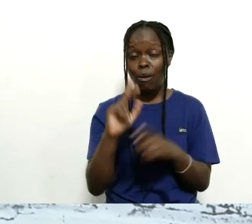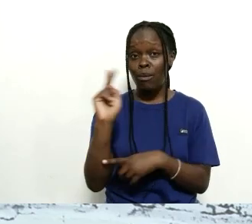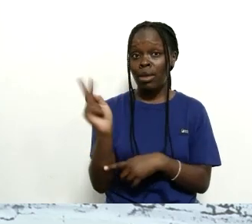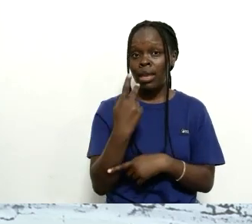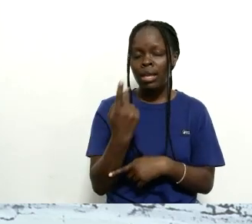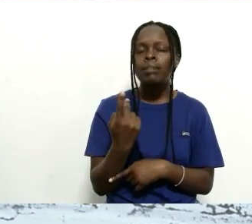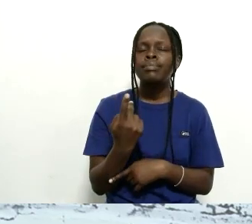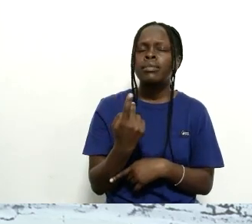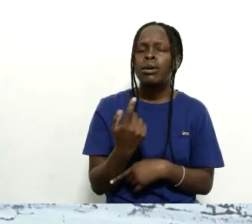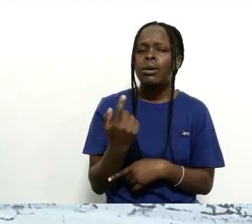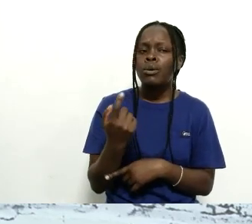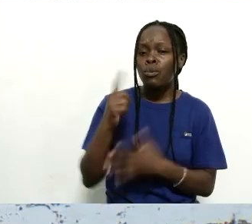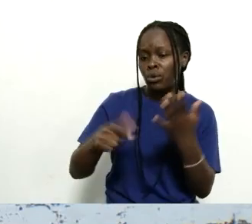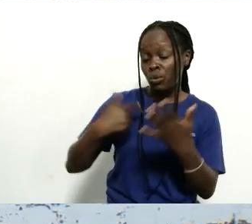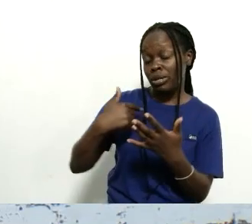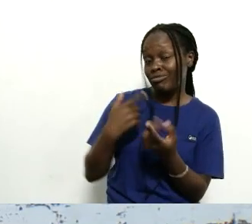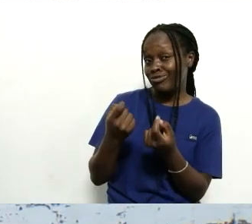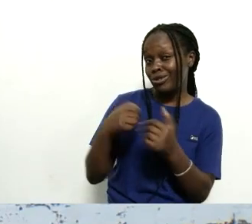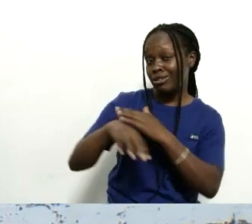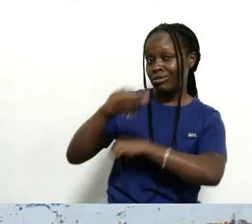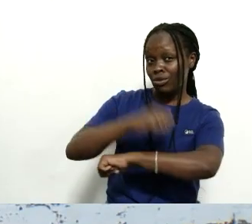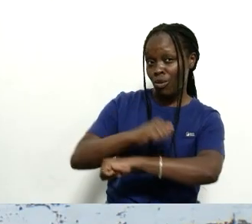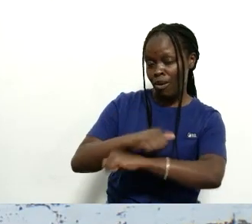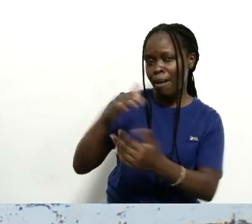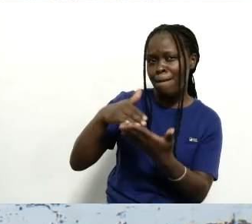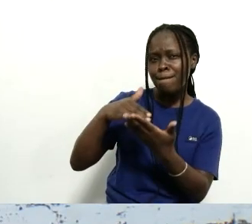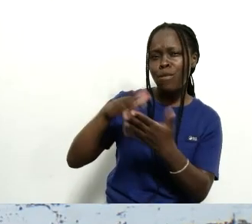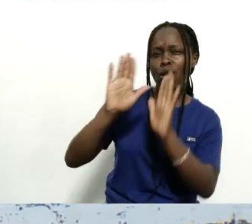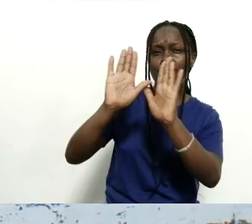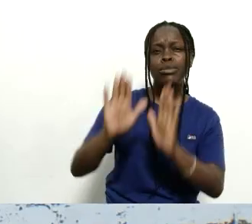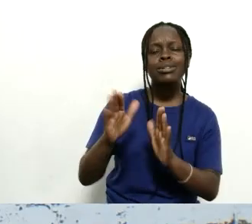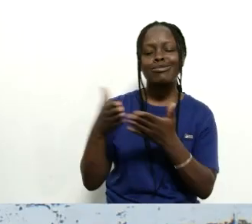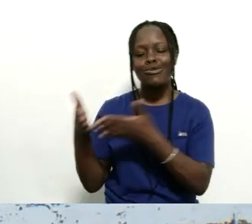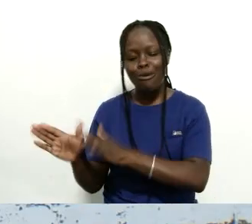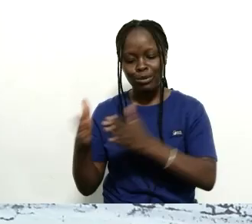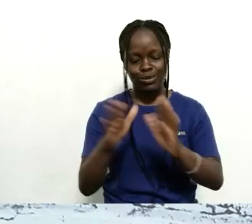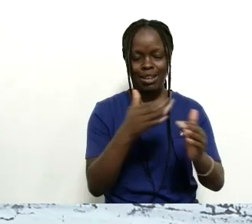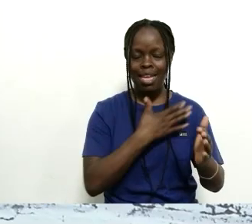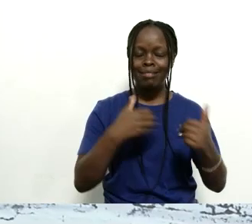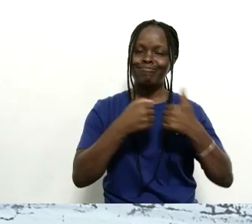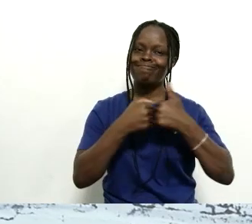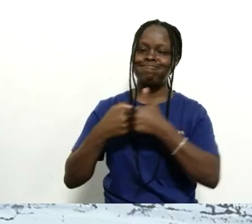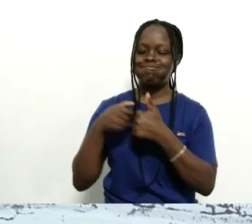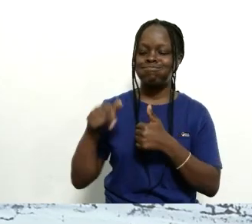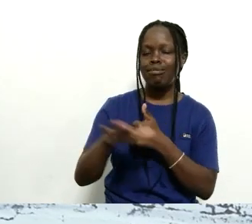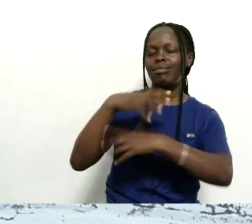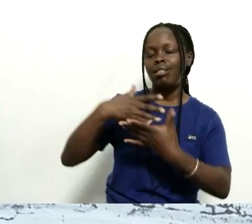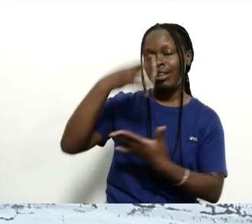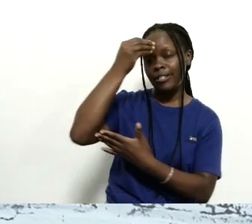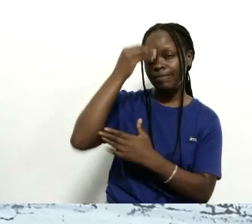talk about the cost of data, it is one of the hindrances that our parents mention when it comes to accessing our digital